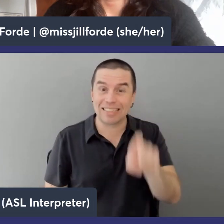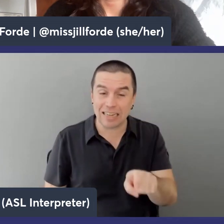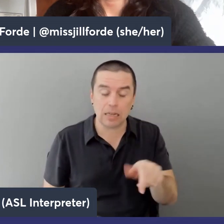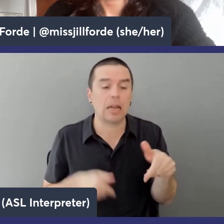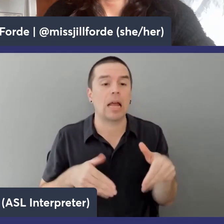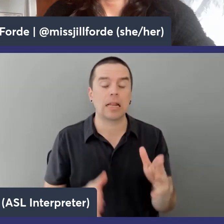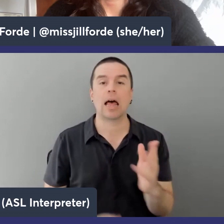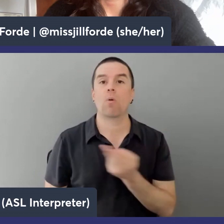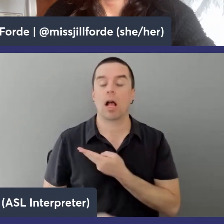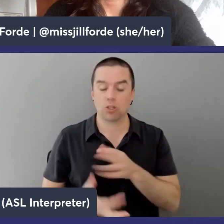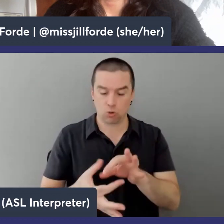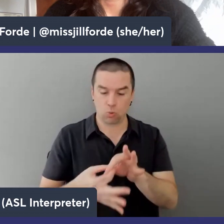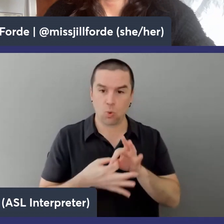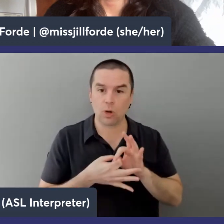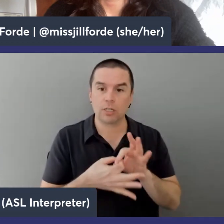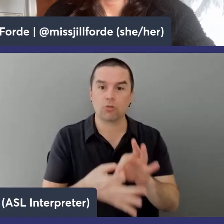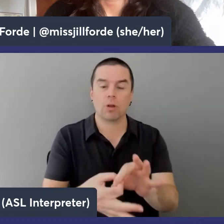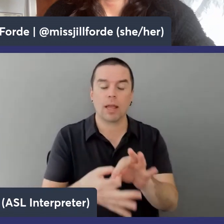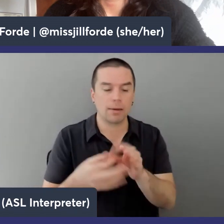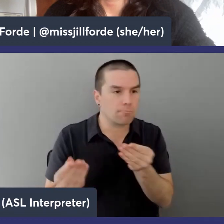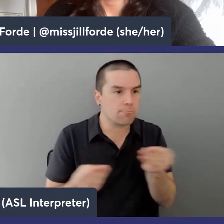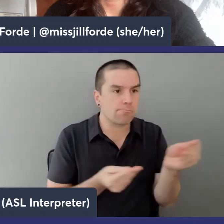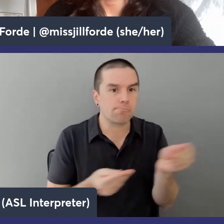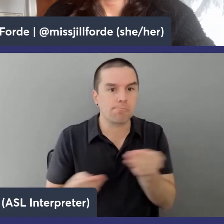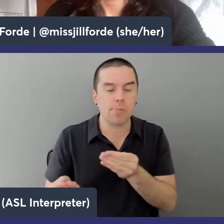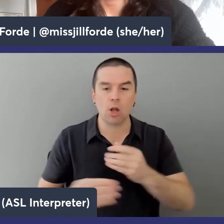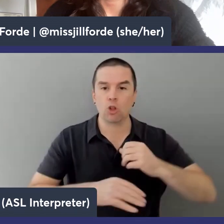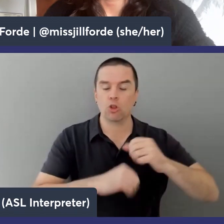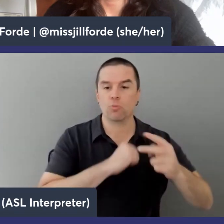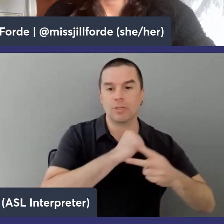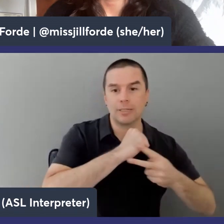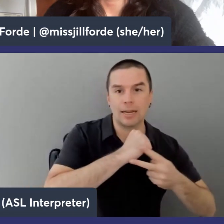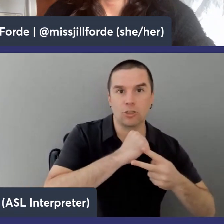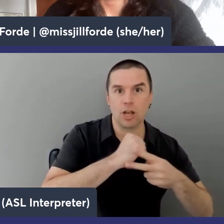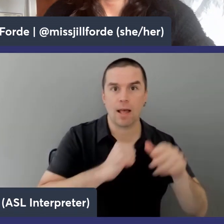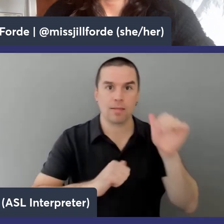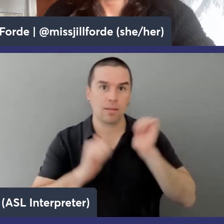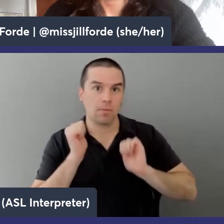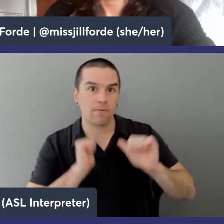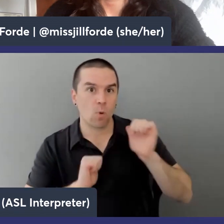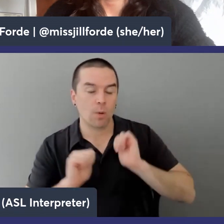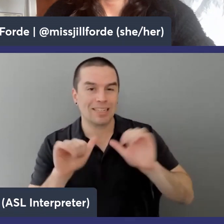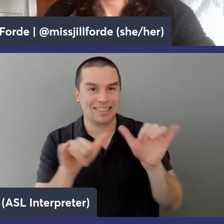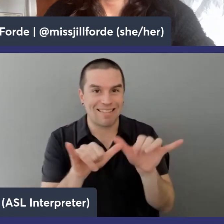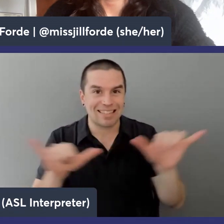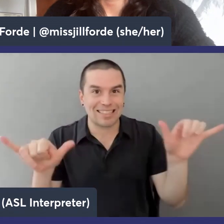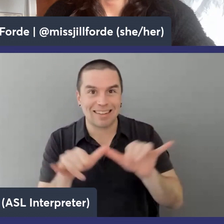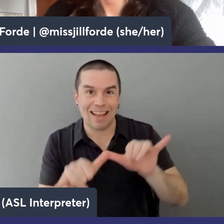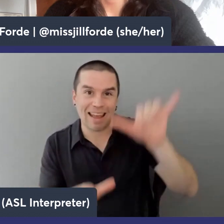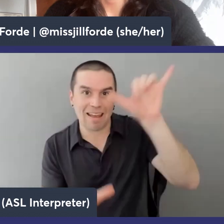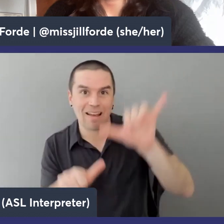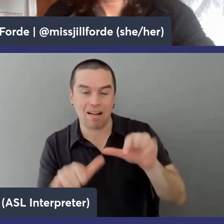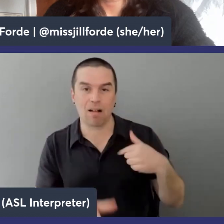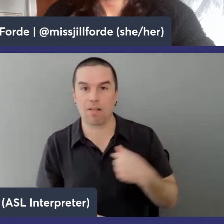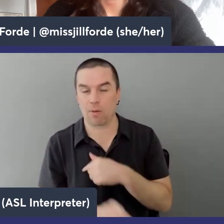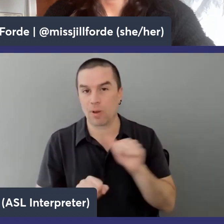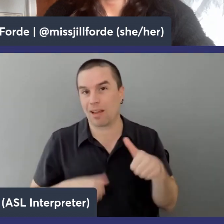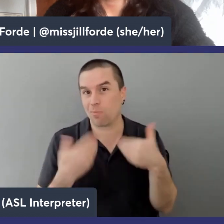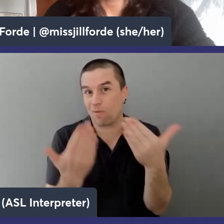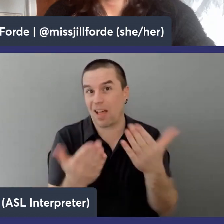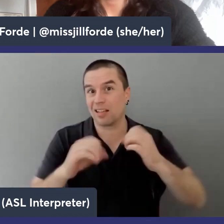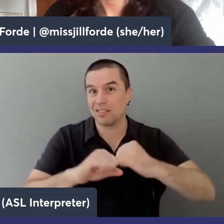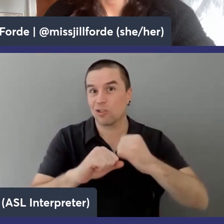the retention, the performance, the scale that cloud can provide to the security teams. And that's really